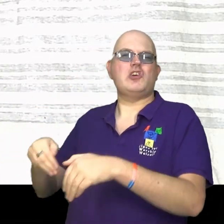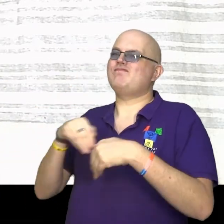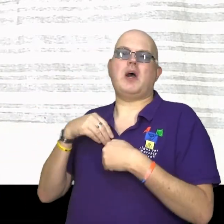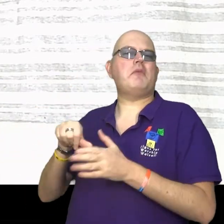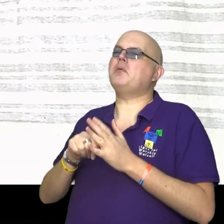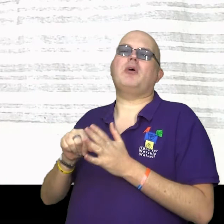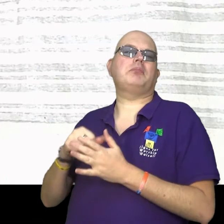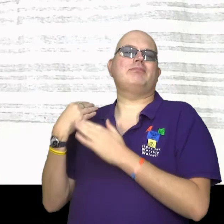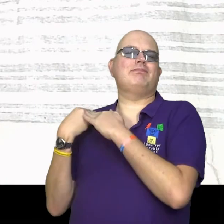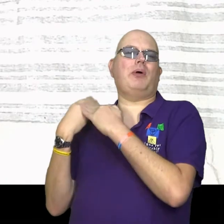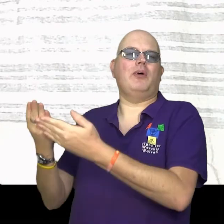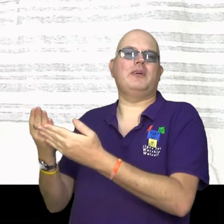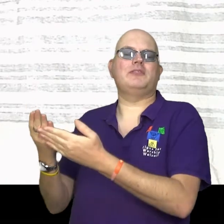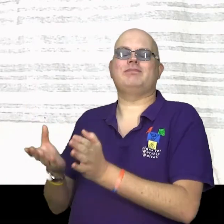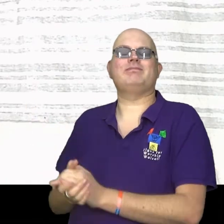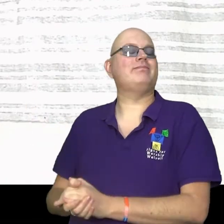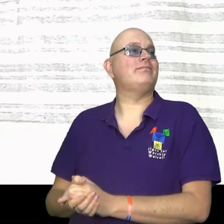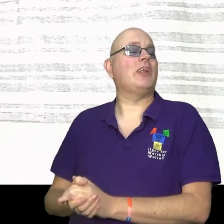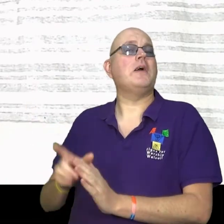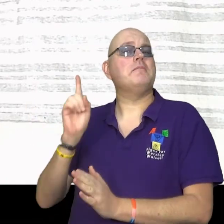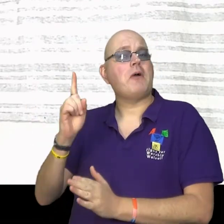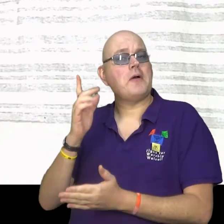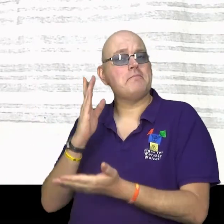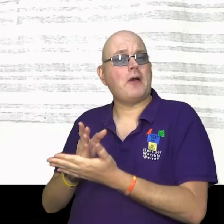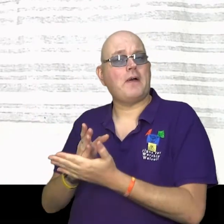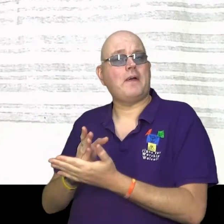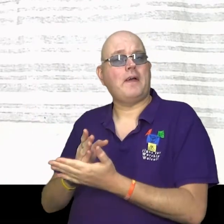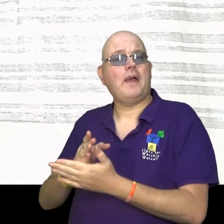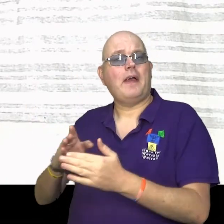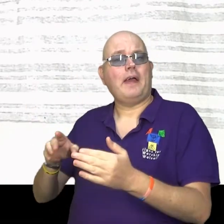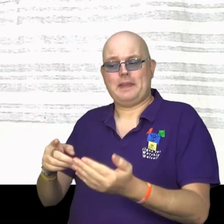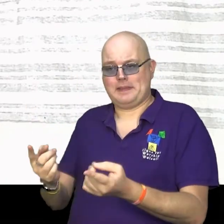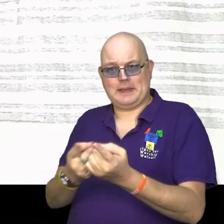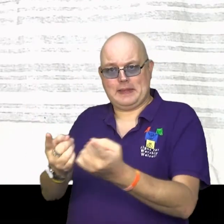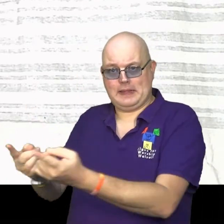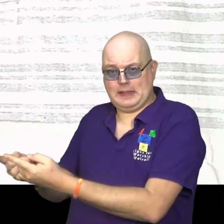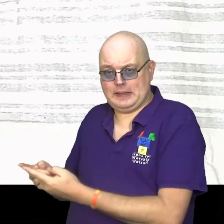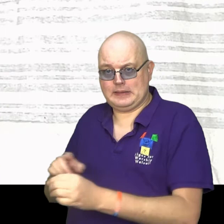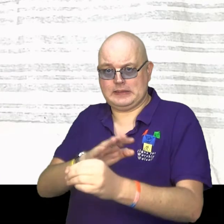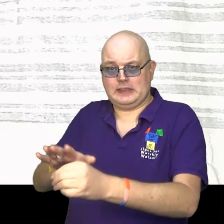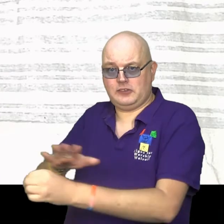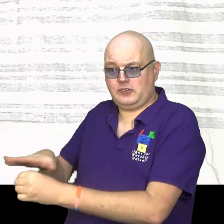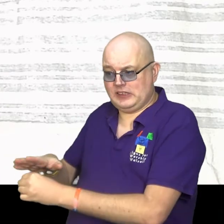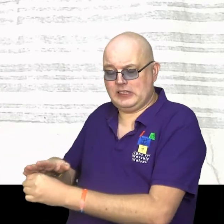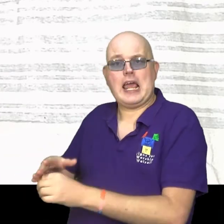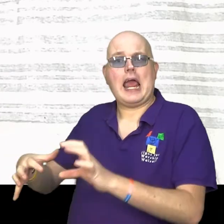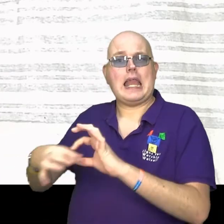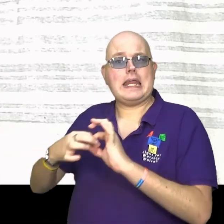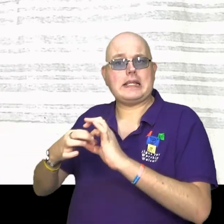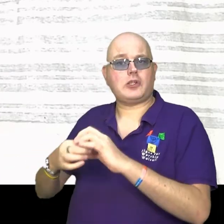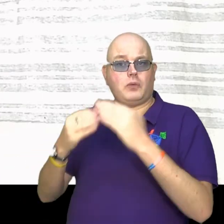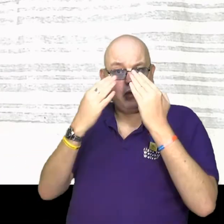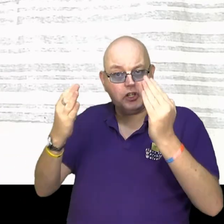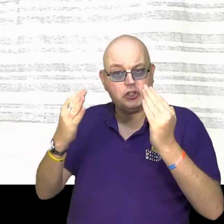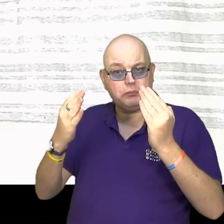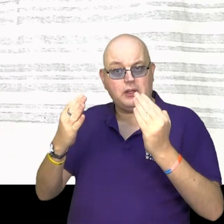and on and on. And in reality, all of these things and our responses to them are what form our worship